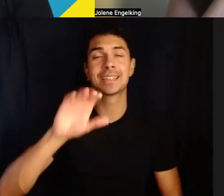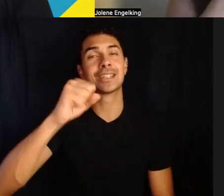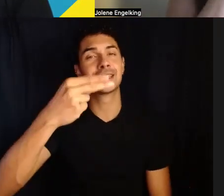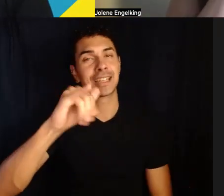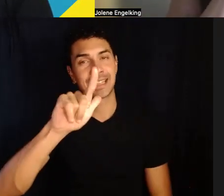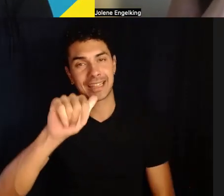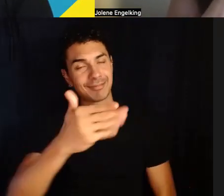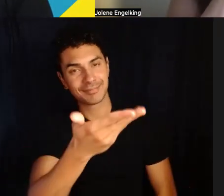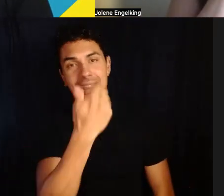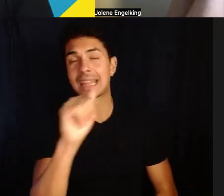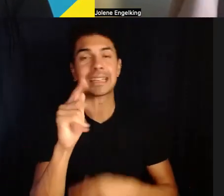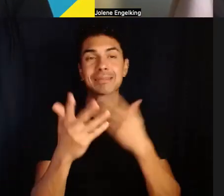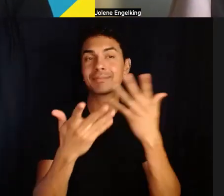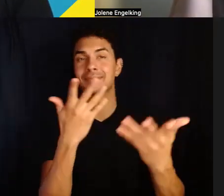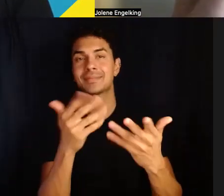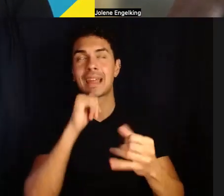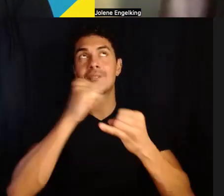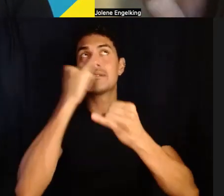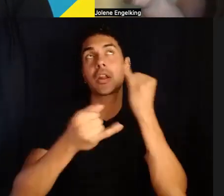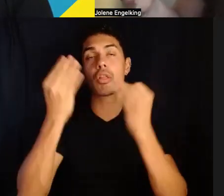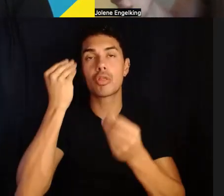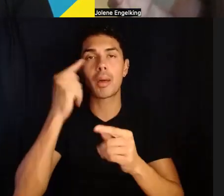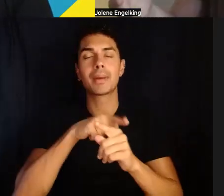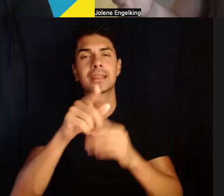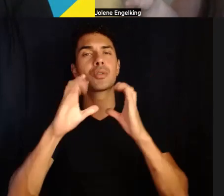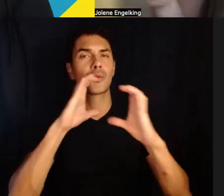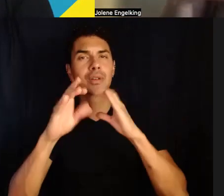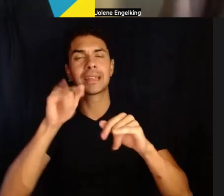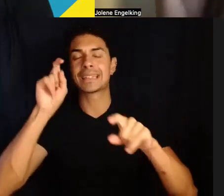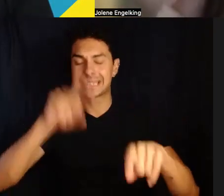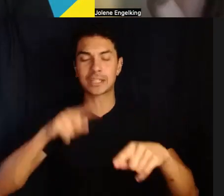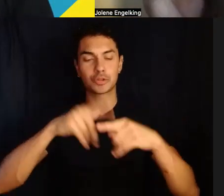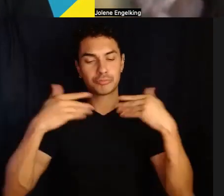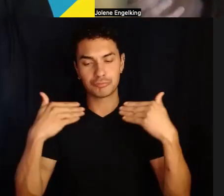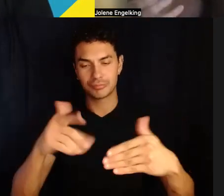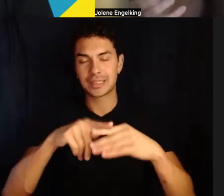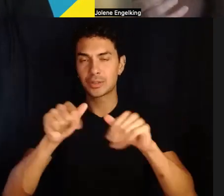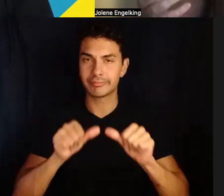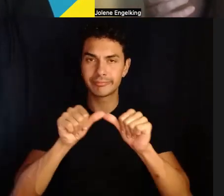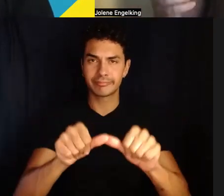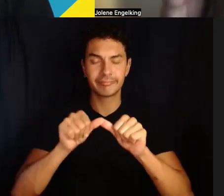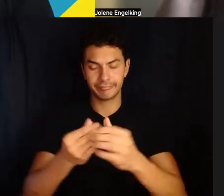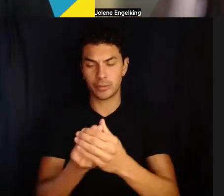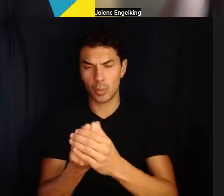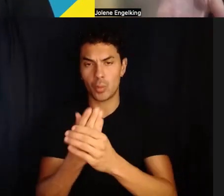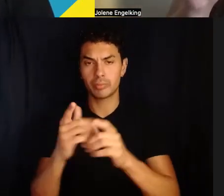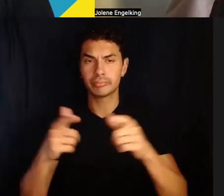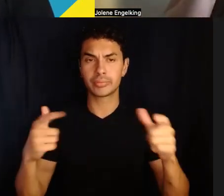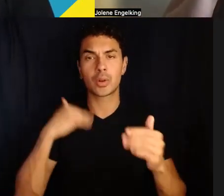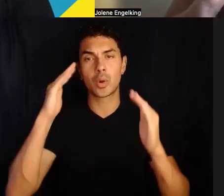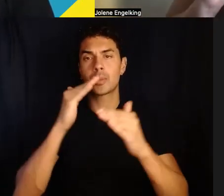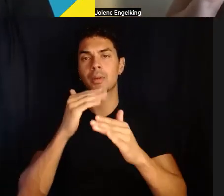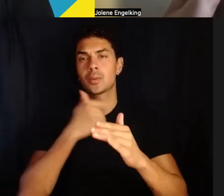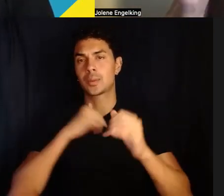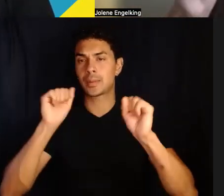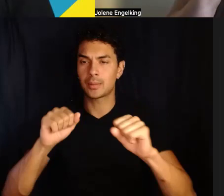kind of not final thoughts, because this is a conversation that needs to go, or that needs to keep growing. And I hope that we've been able to kind